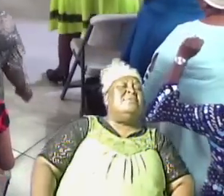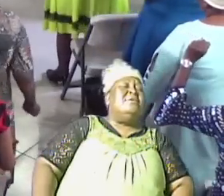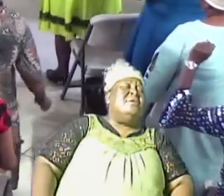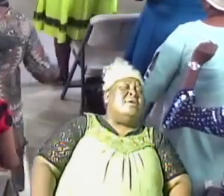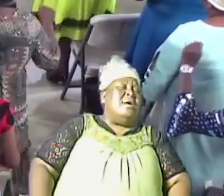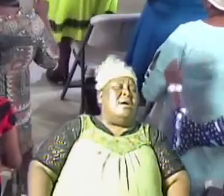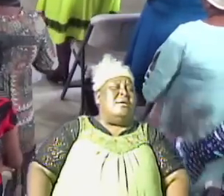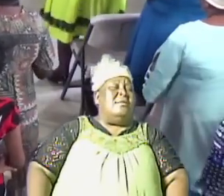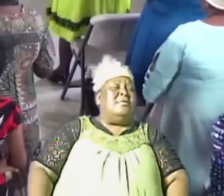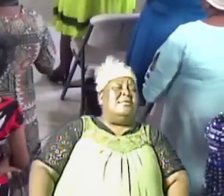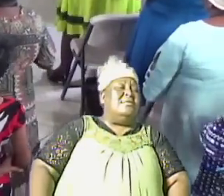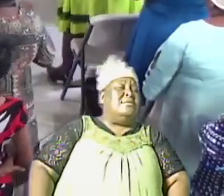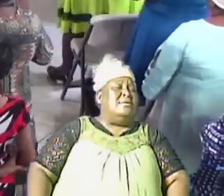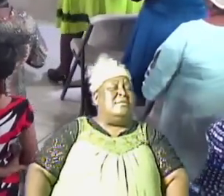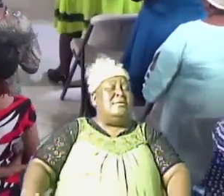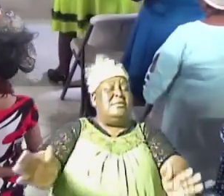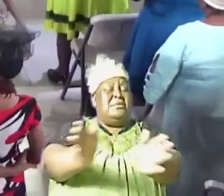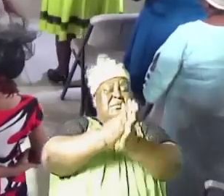oh.